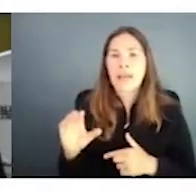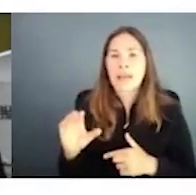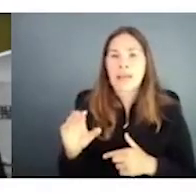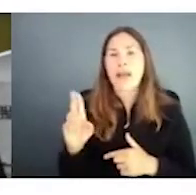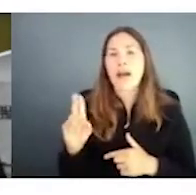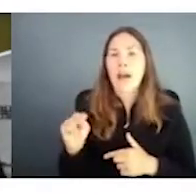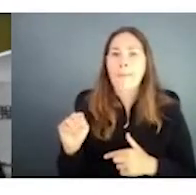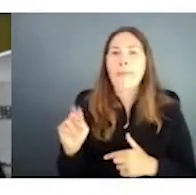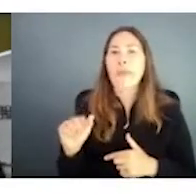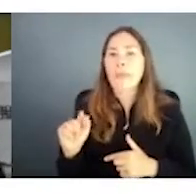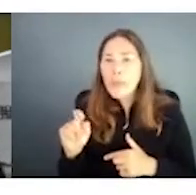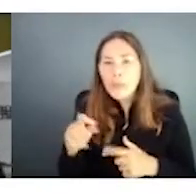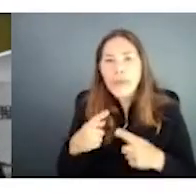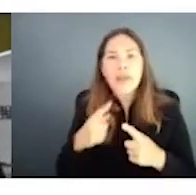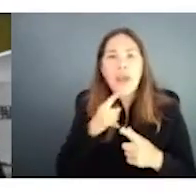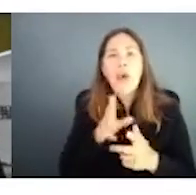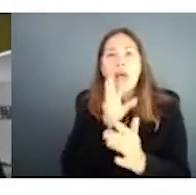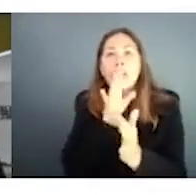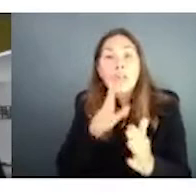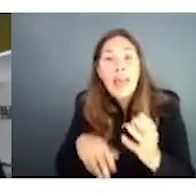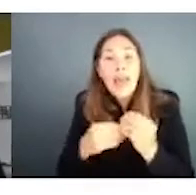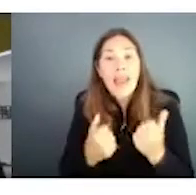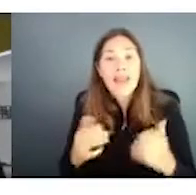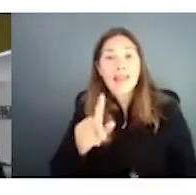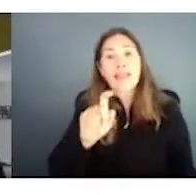and add anything at all?